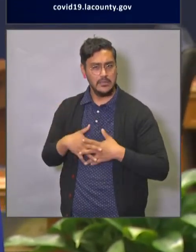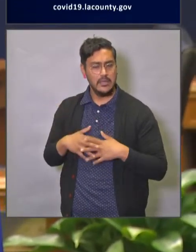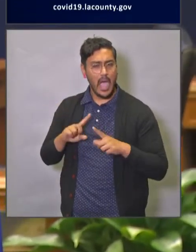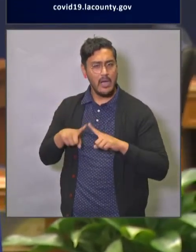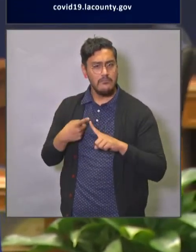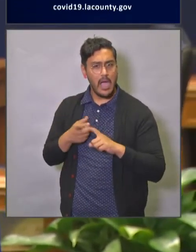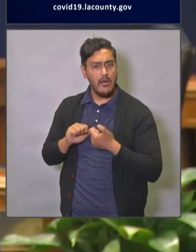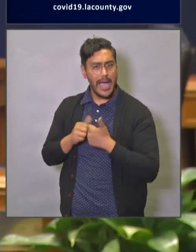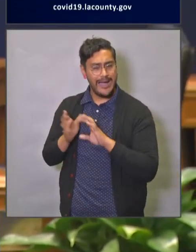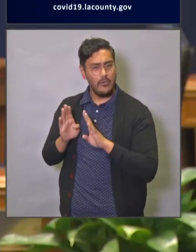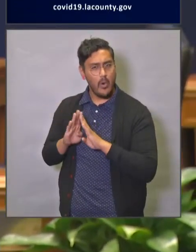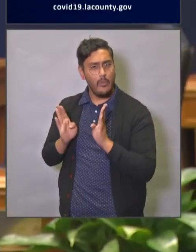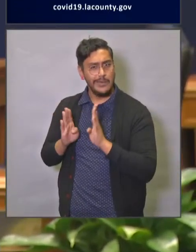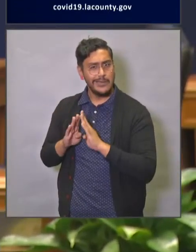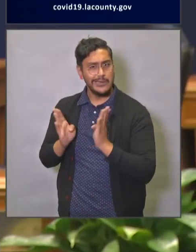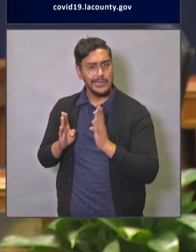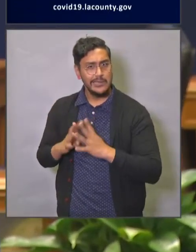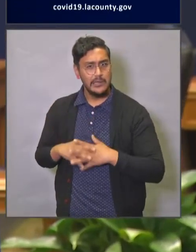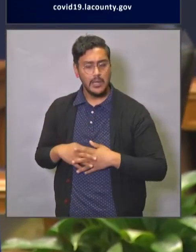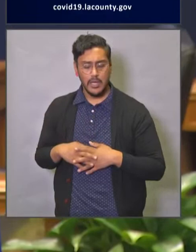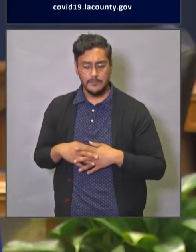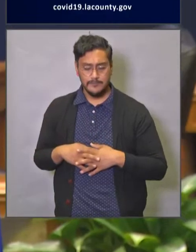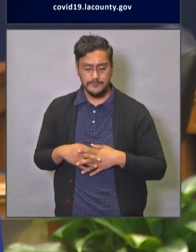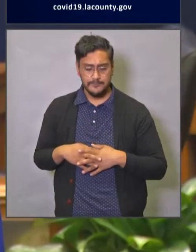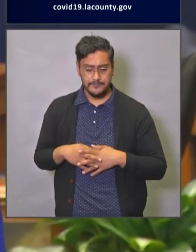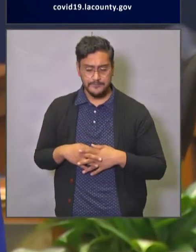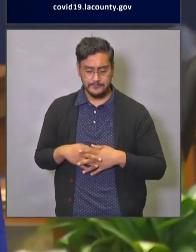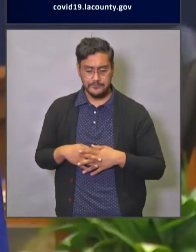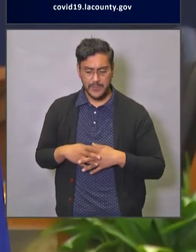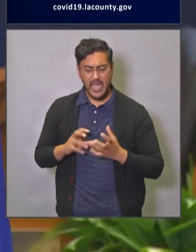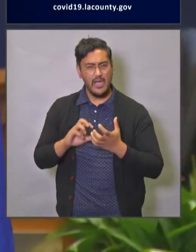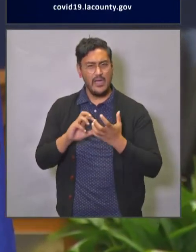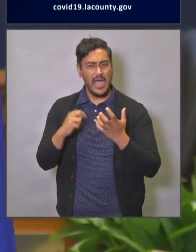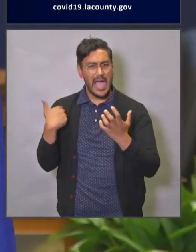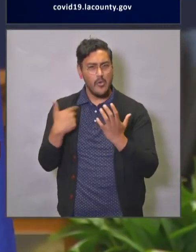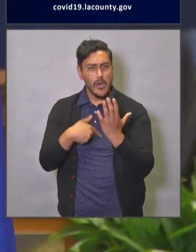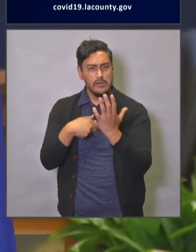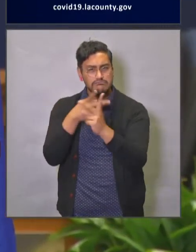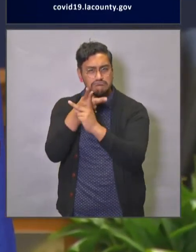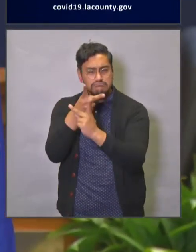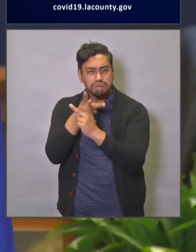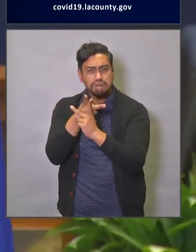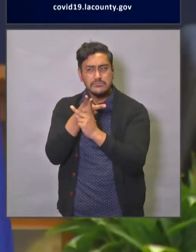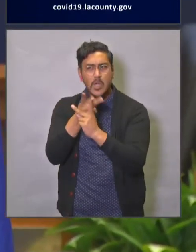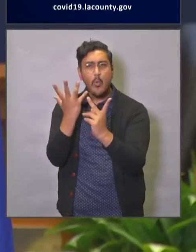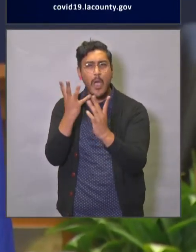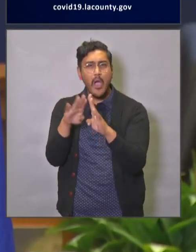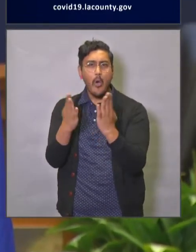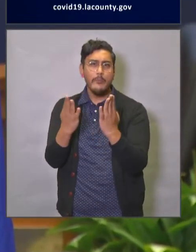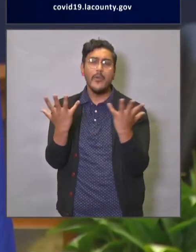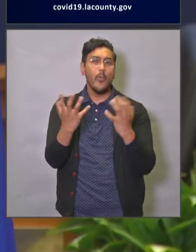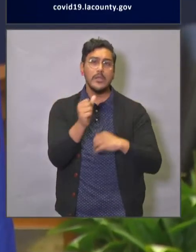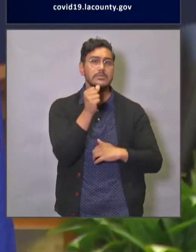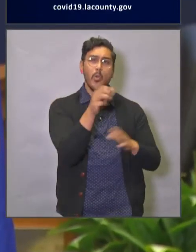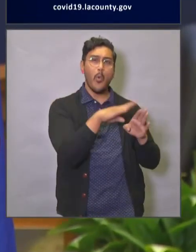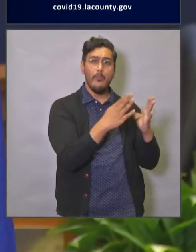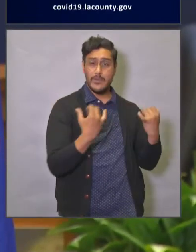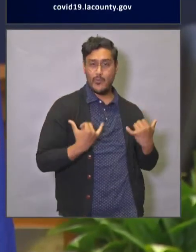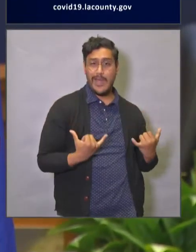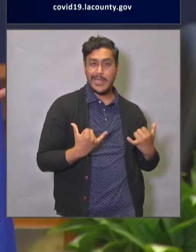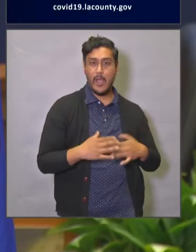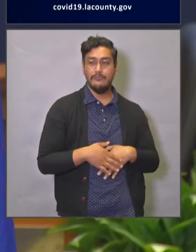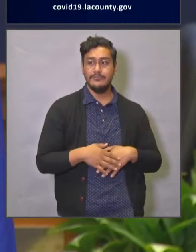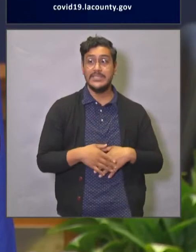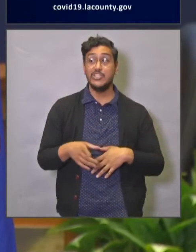we're opening and actually looking very closely at what we open and what we don't open at this time. And partly